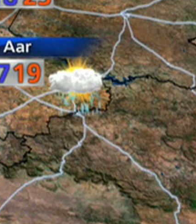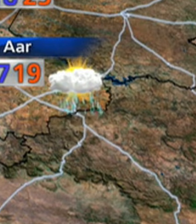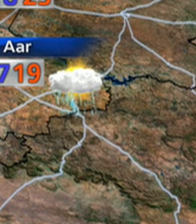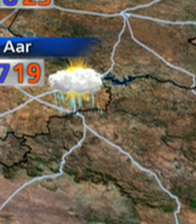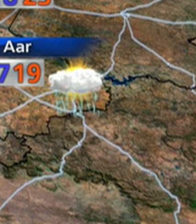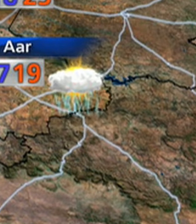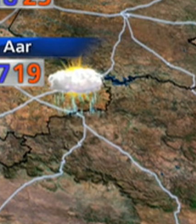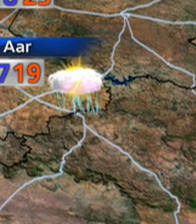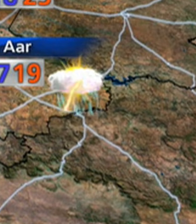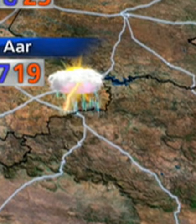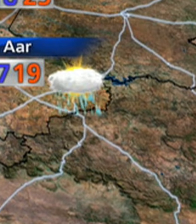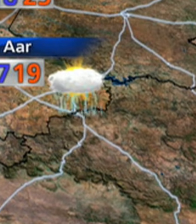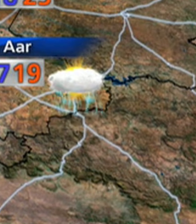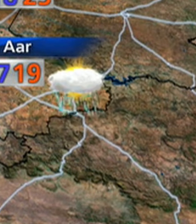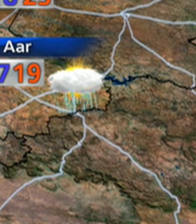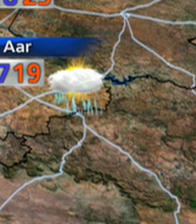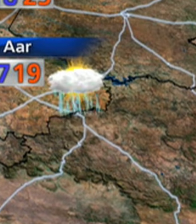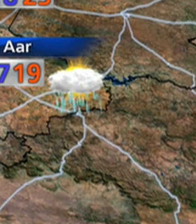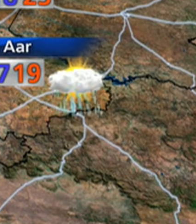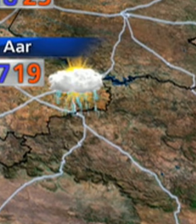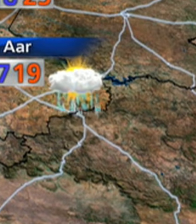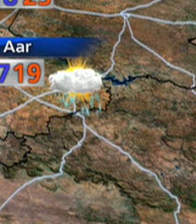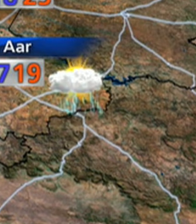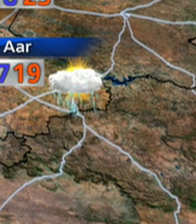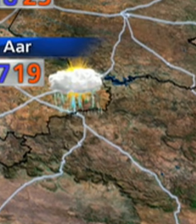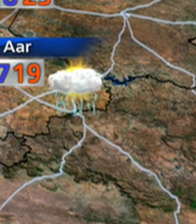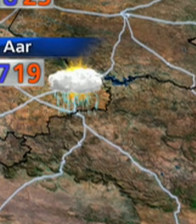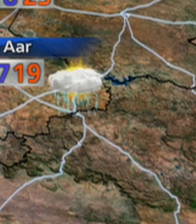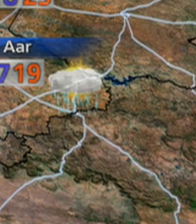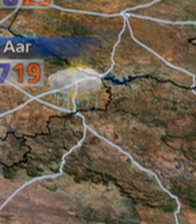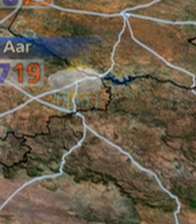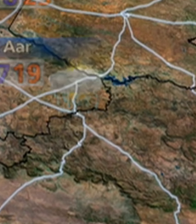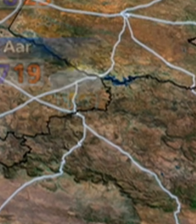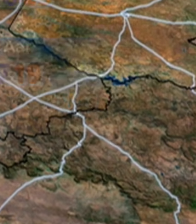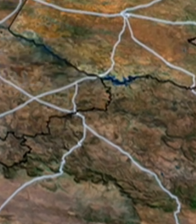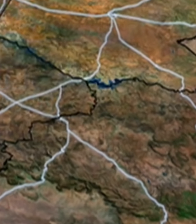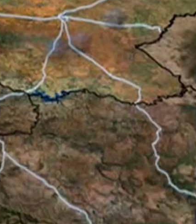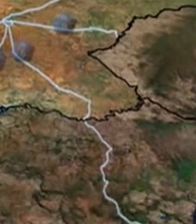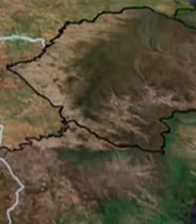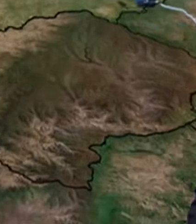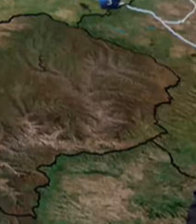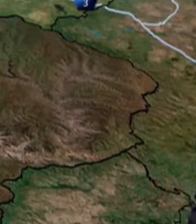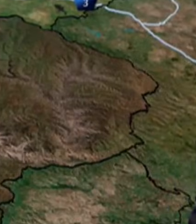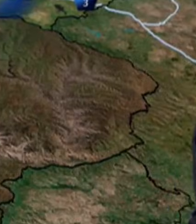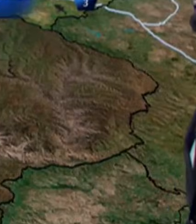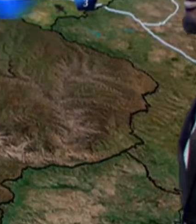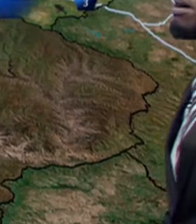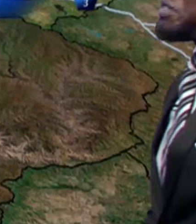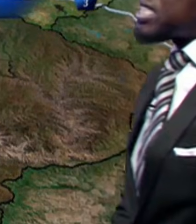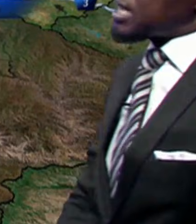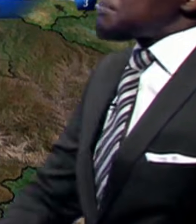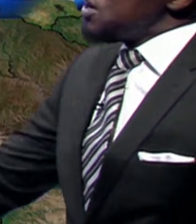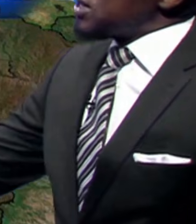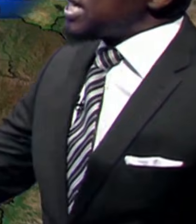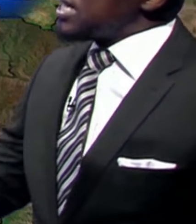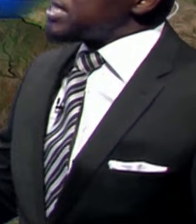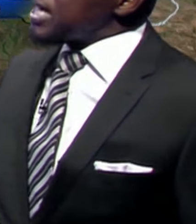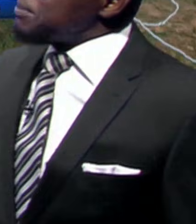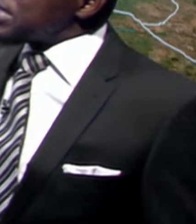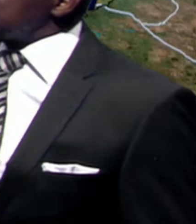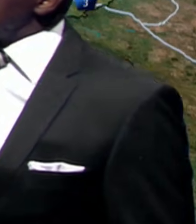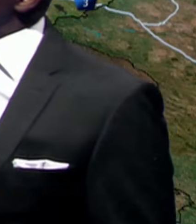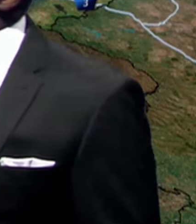jala hona ka Calvania le hona ka Sutherland ka Maru mona le mane le pula fela tse ihlakileng o hlakile re teng o tla hlotshetse hona ha isale re shebile boholo ba Free State o hlakile